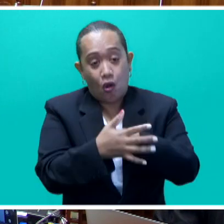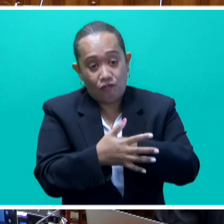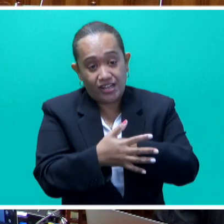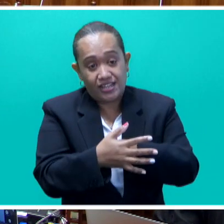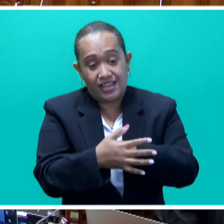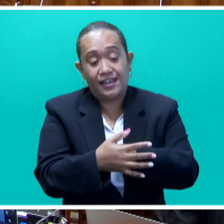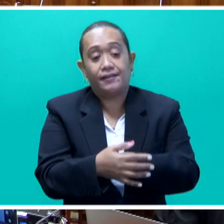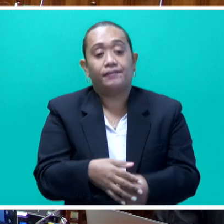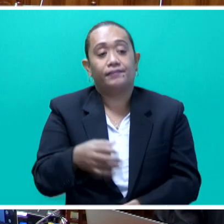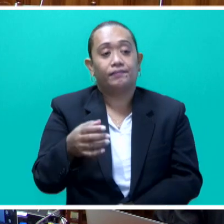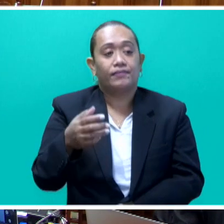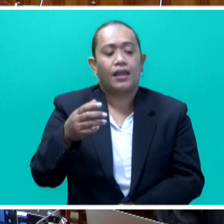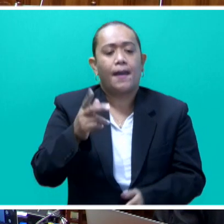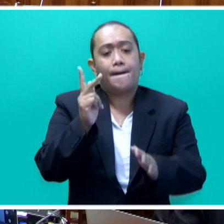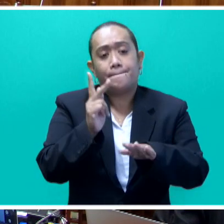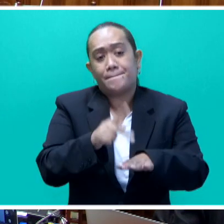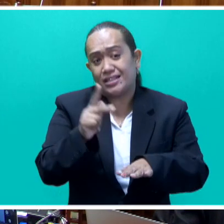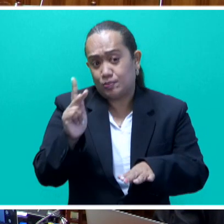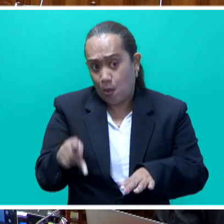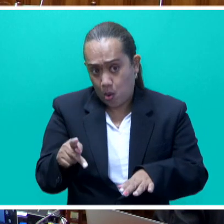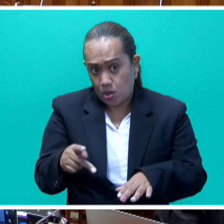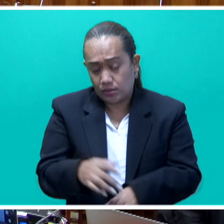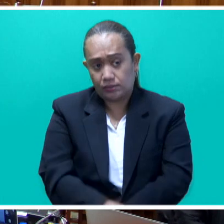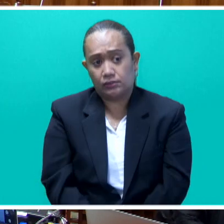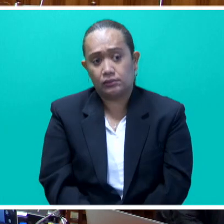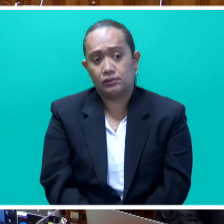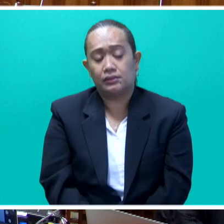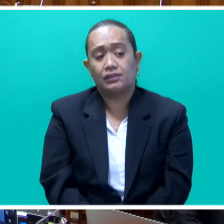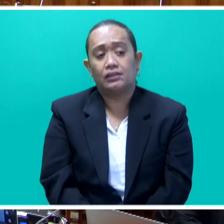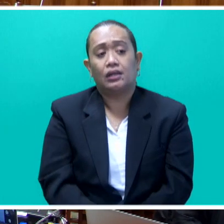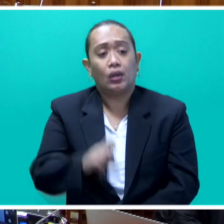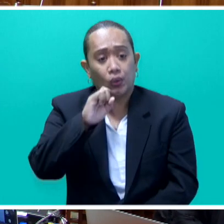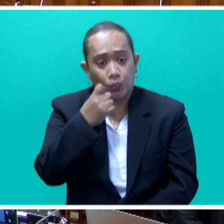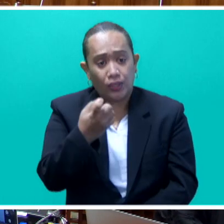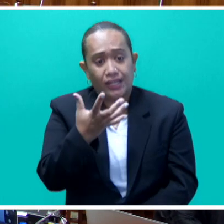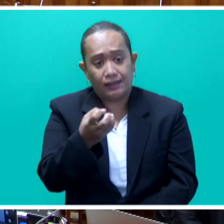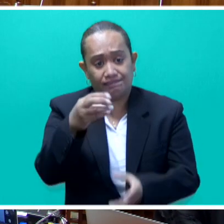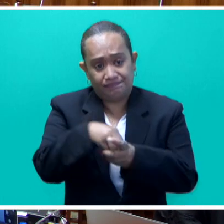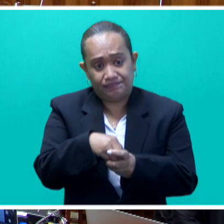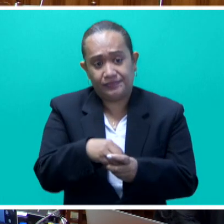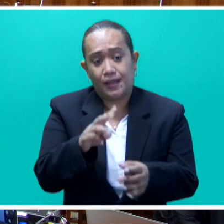Mitigation Task Force, commonly known as CRMT, which comprises the Ministry of Economy,